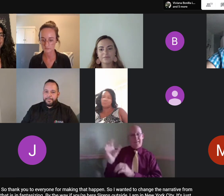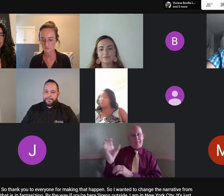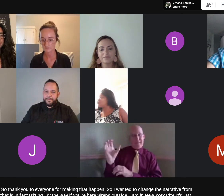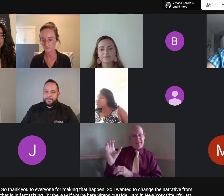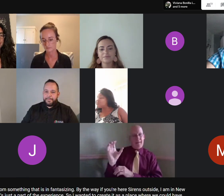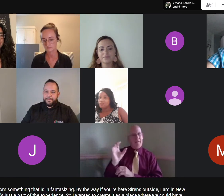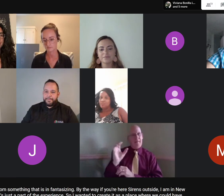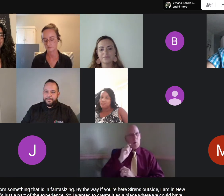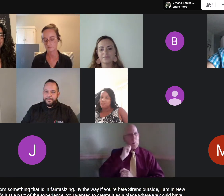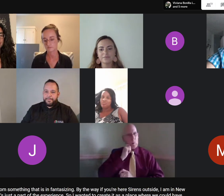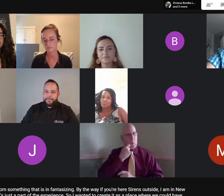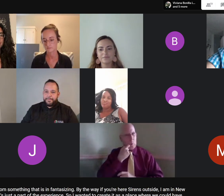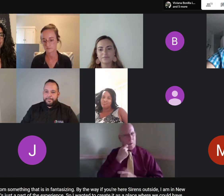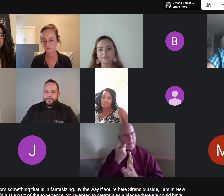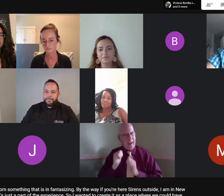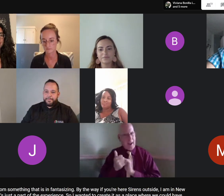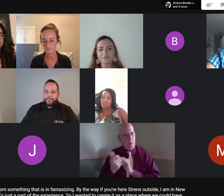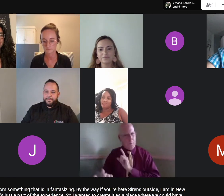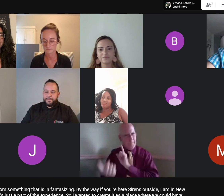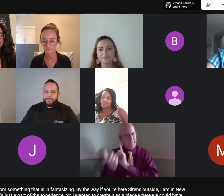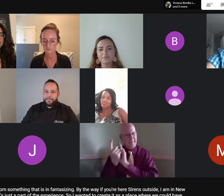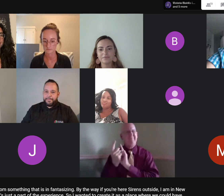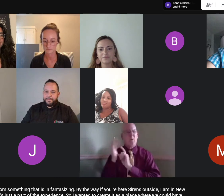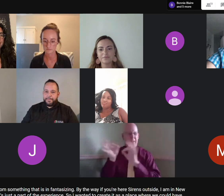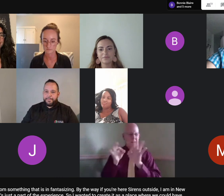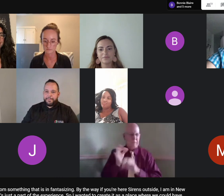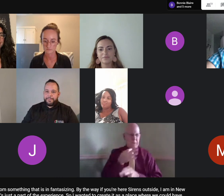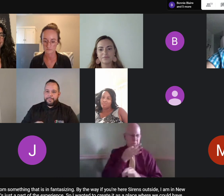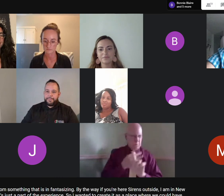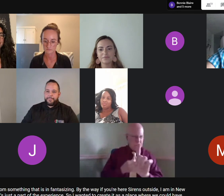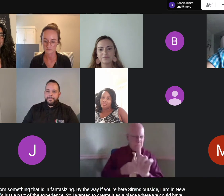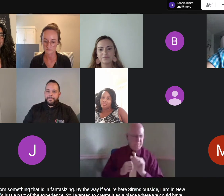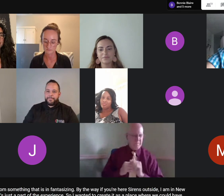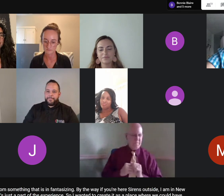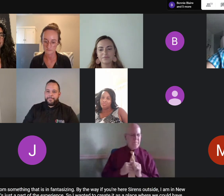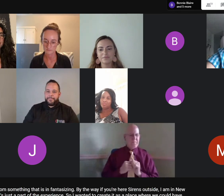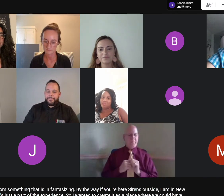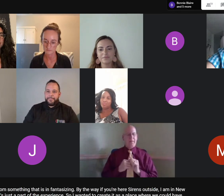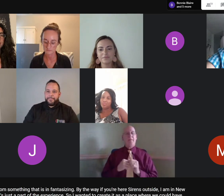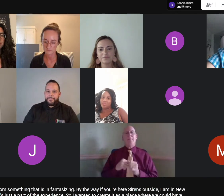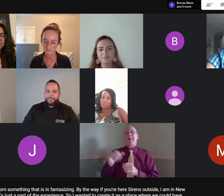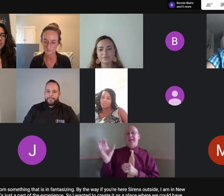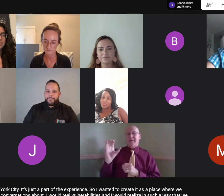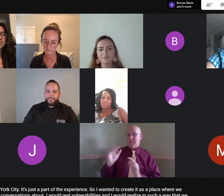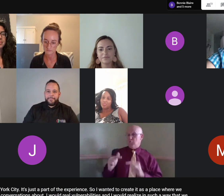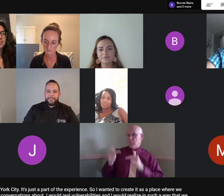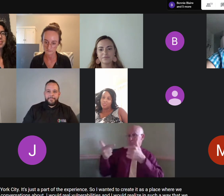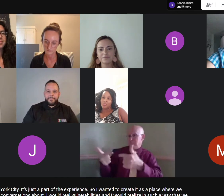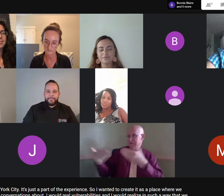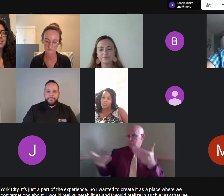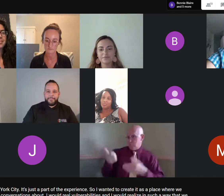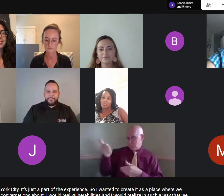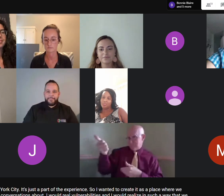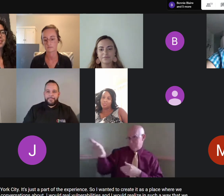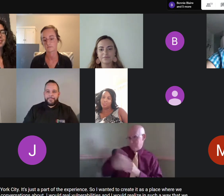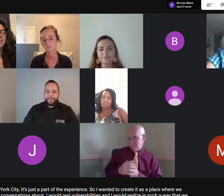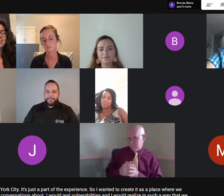really amazing. And I'll get to that in just 1 minute. So Katarina, go ahead and introduce yourself.